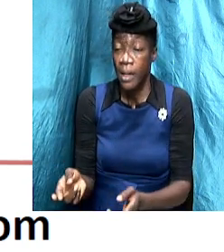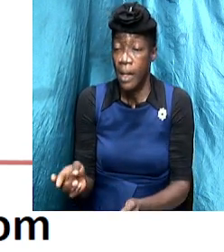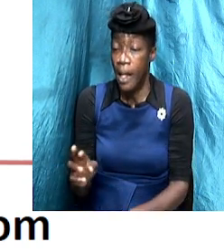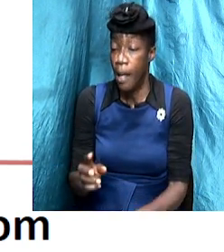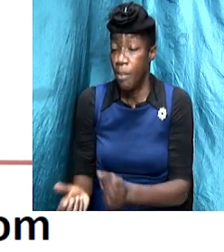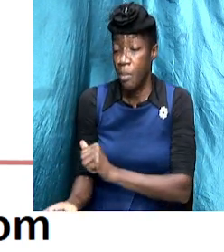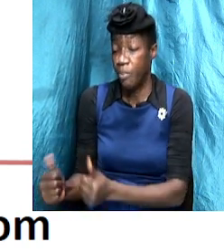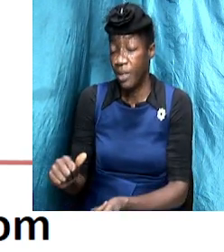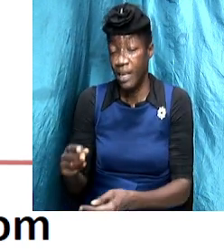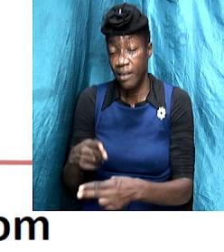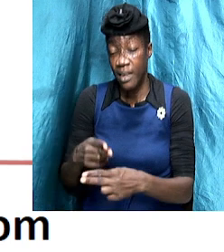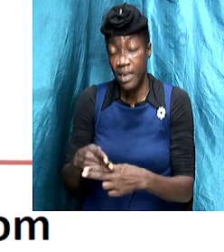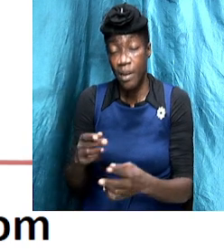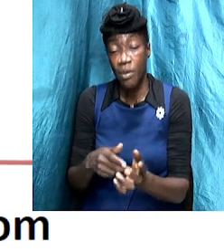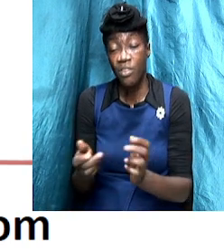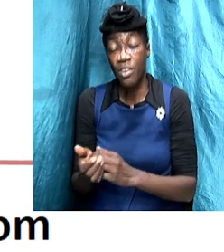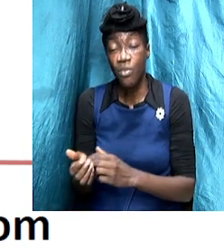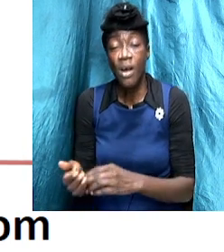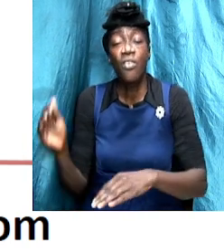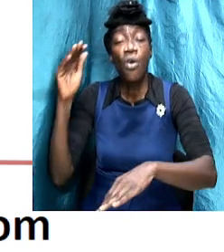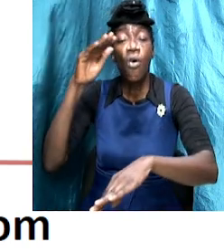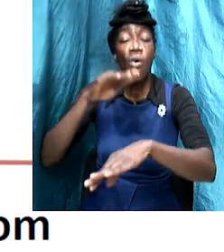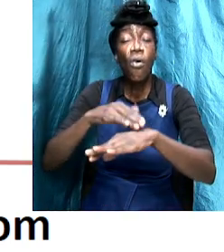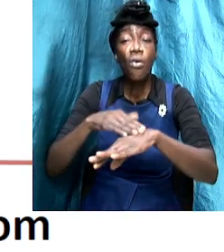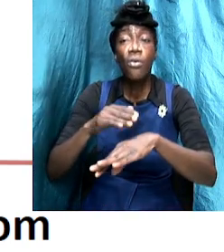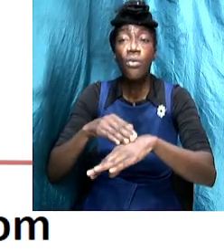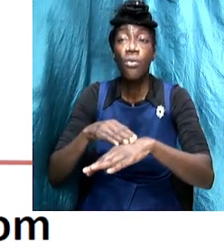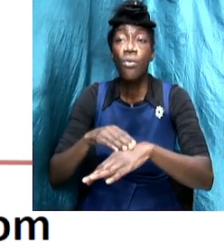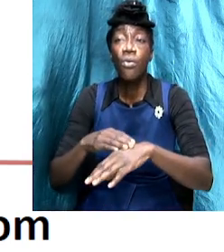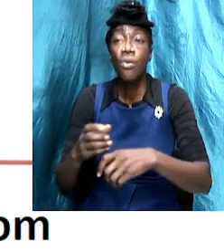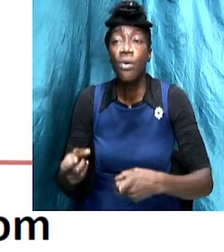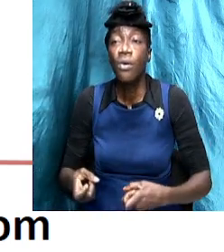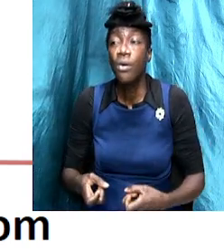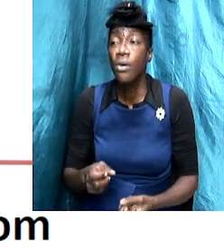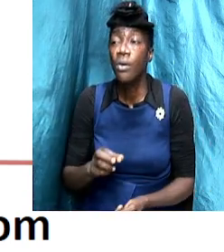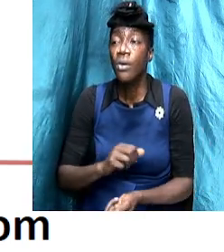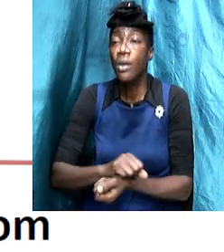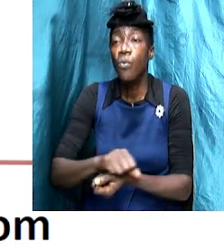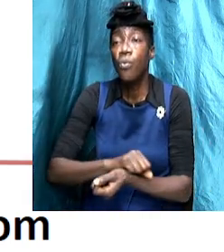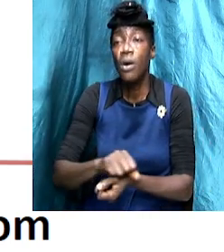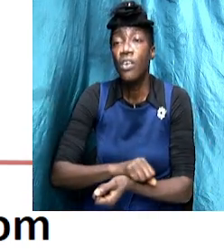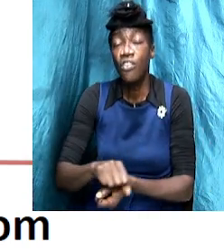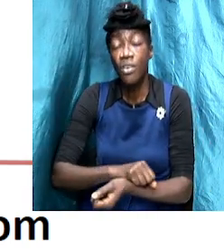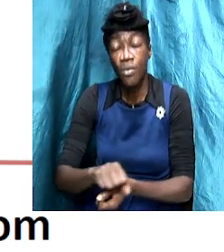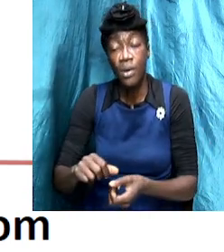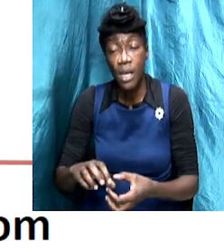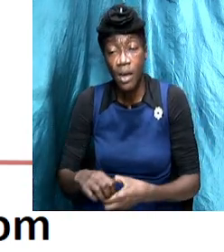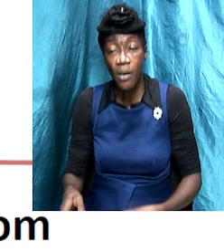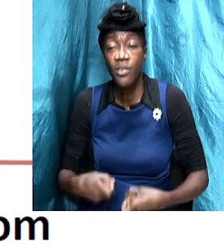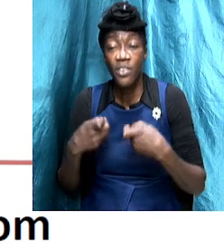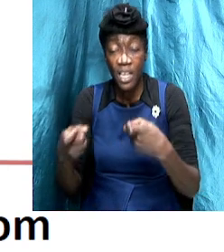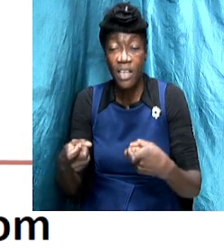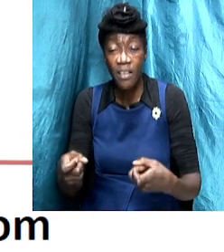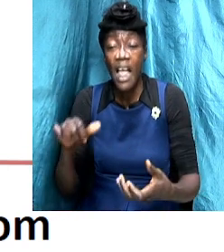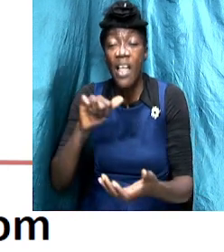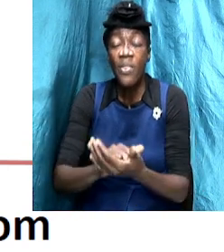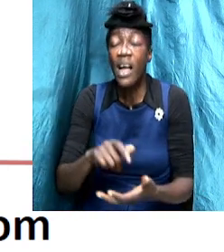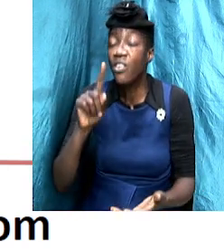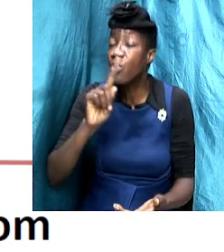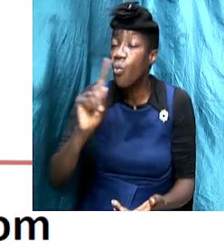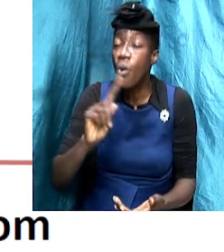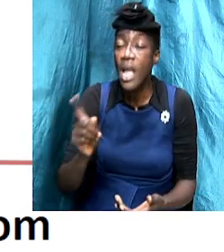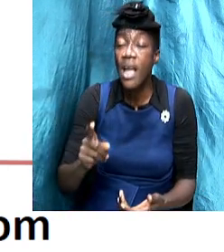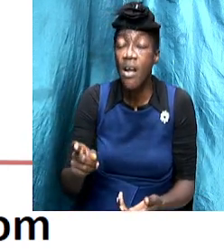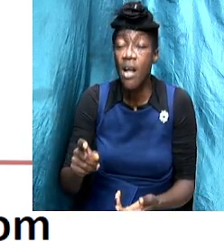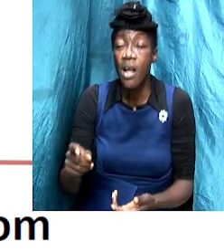do these things, when you have repented and you are baptized, that is where the remission of sin comes into effect. Now, you